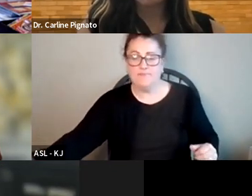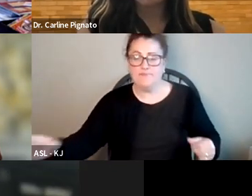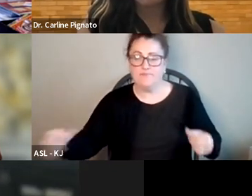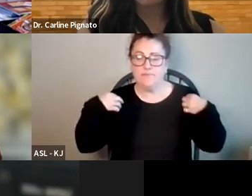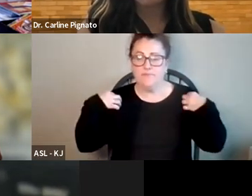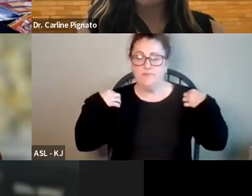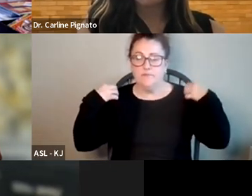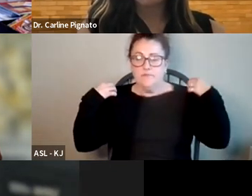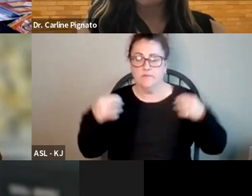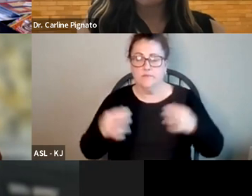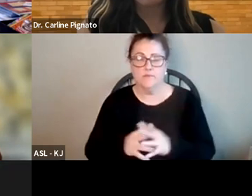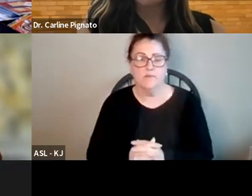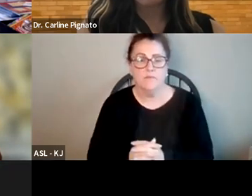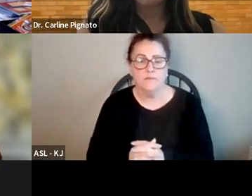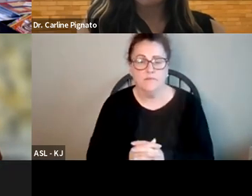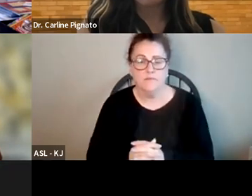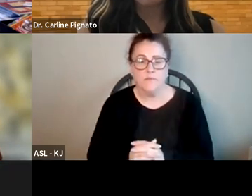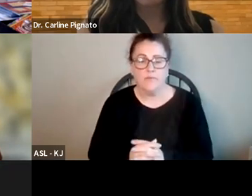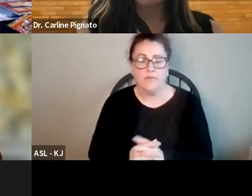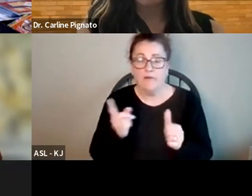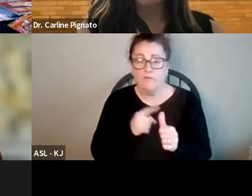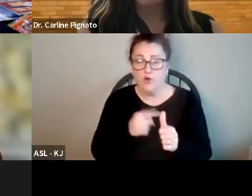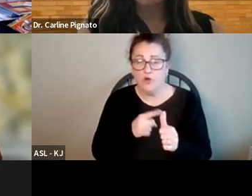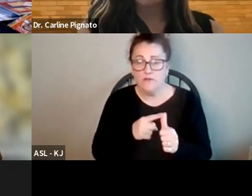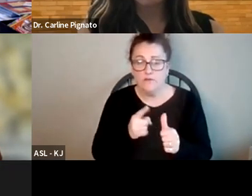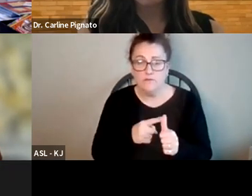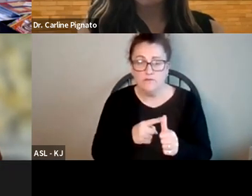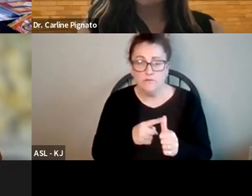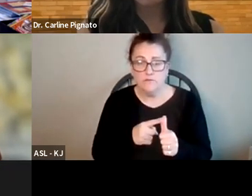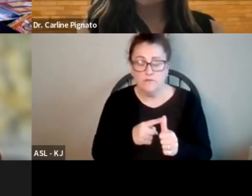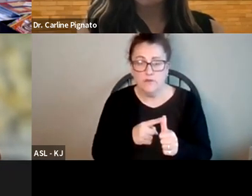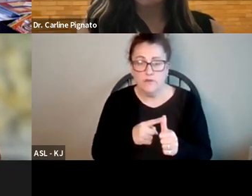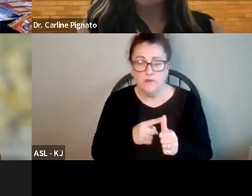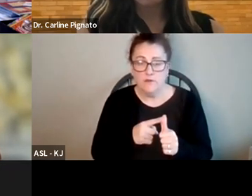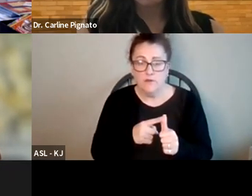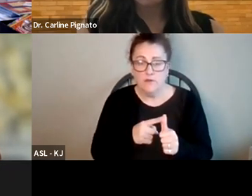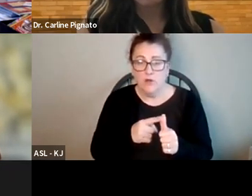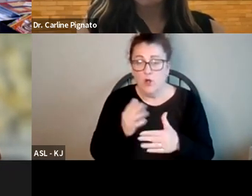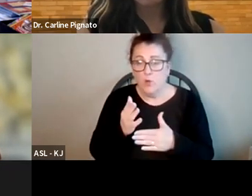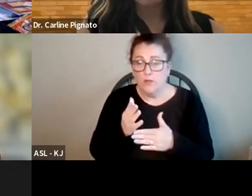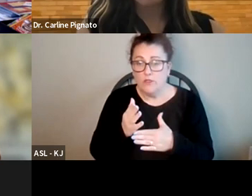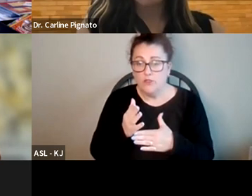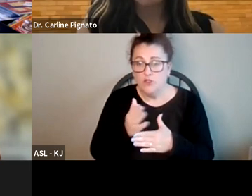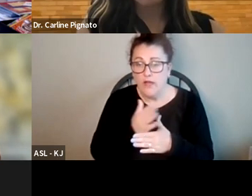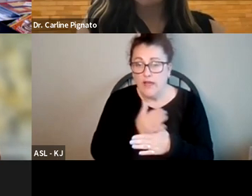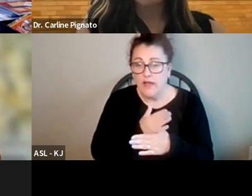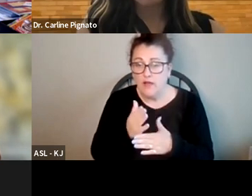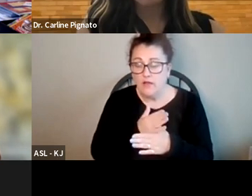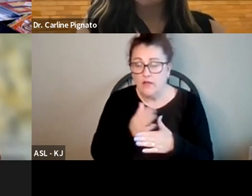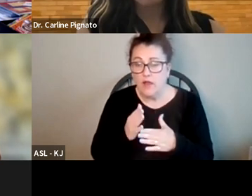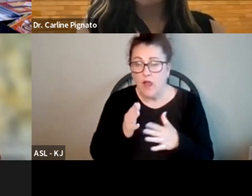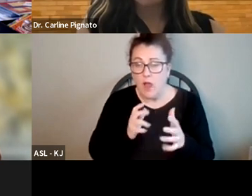Yeah, so I can speak to your first point first. We shared the